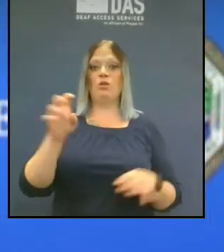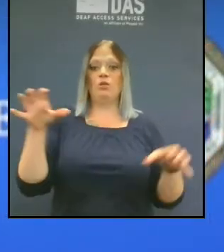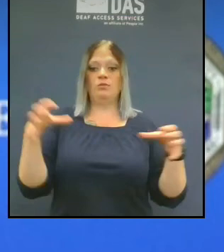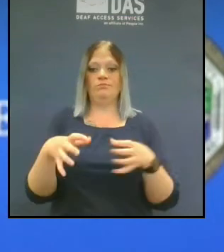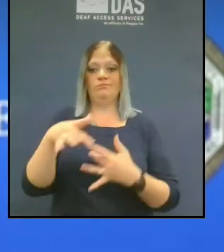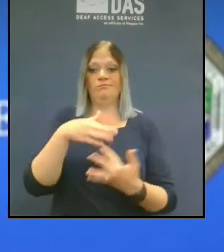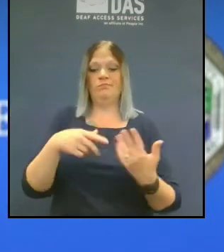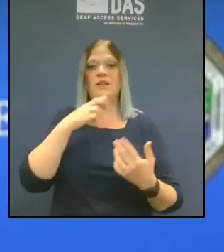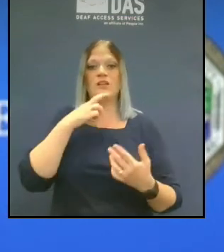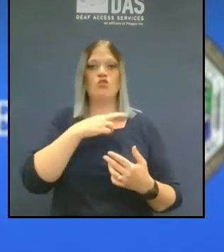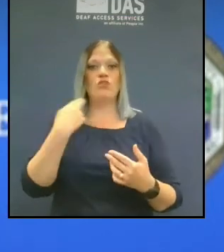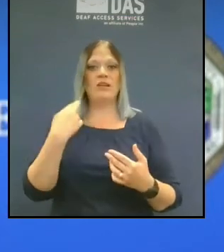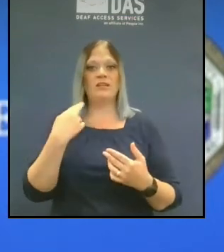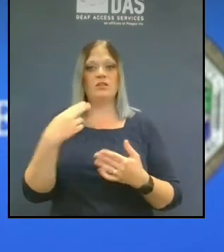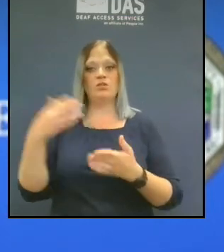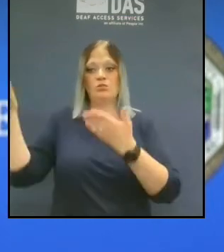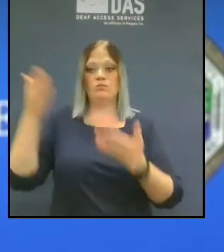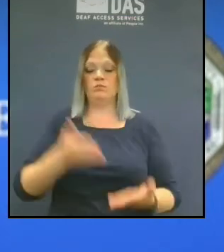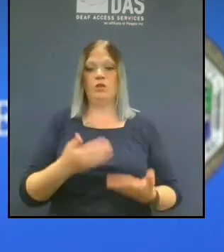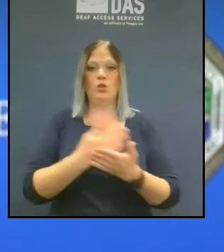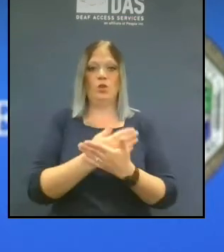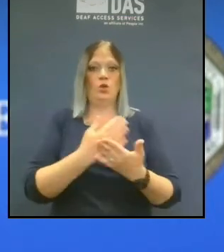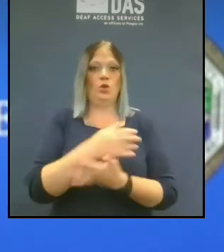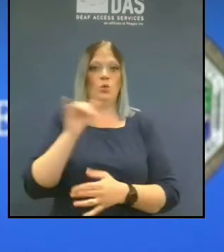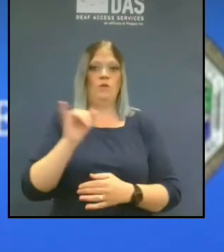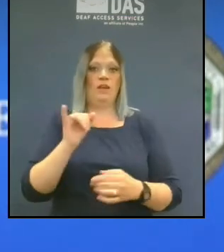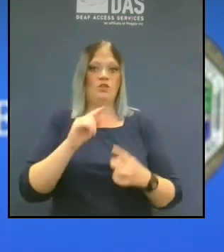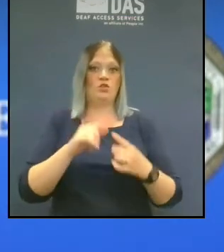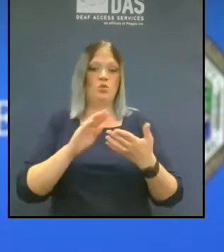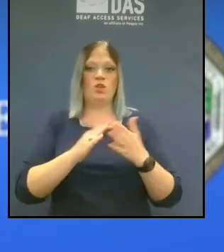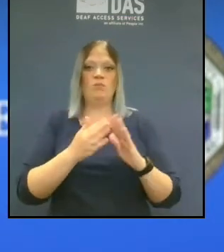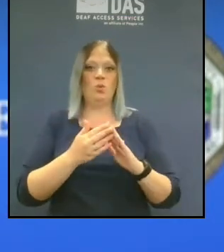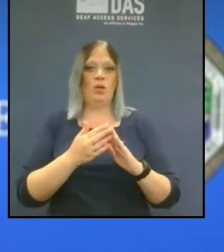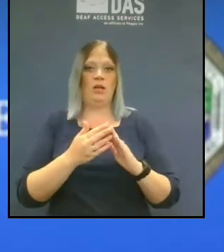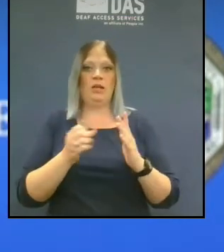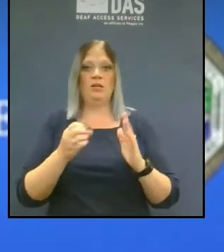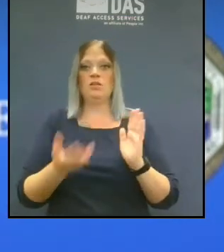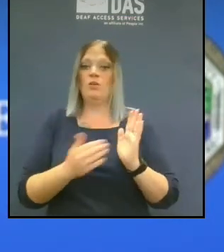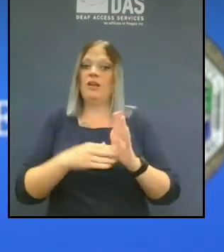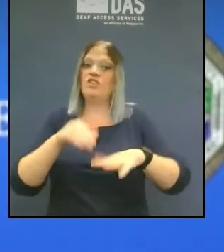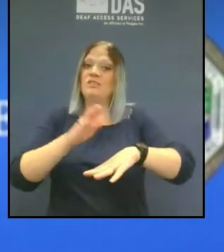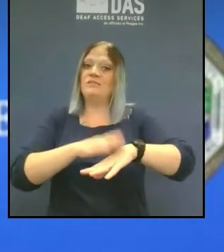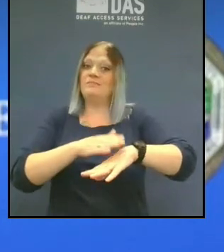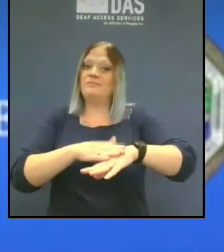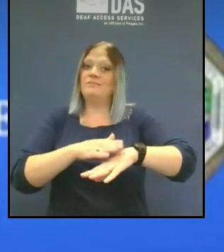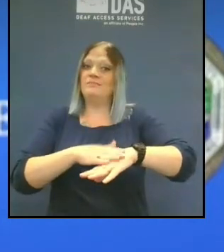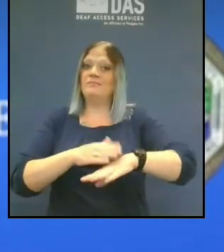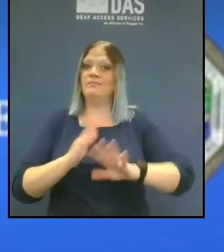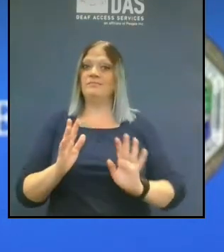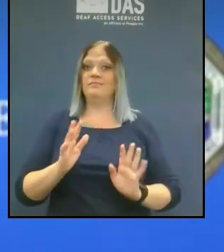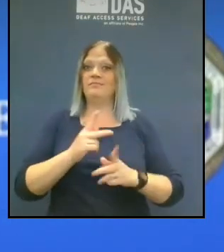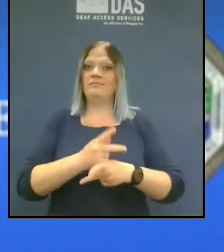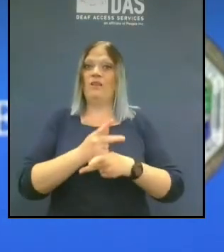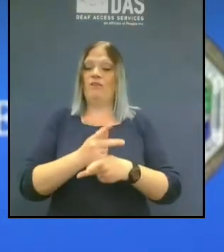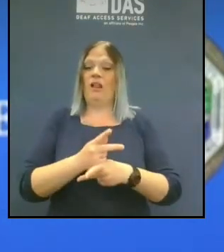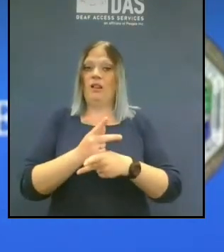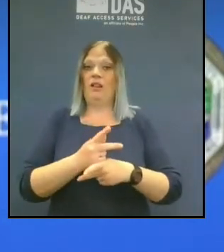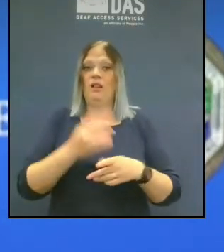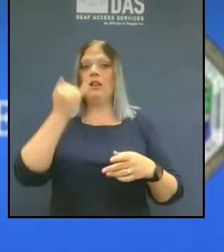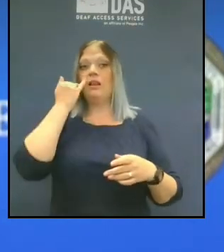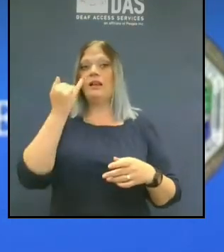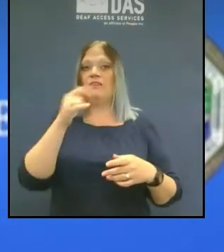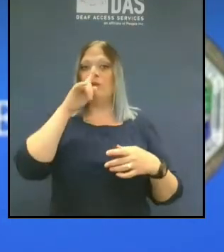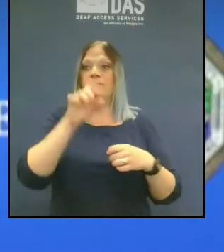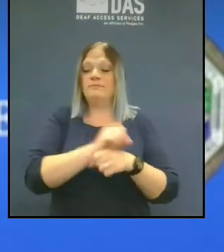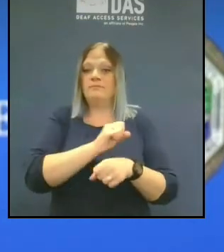of bringing in new infection to our community. So again, just want to caution people, try to, if they